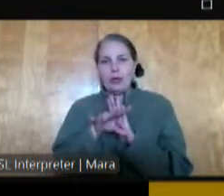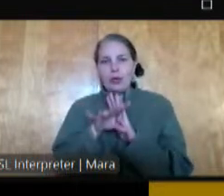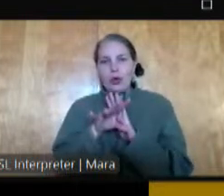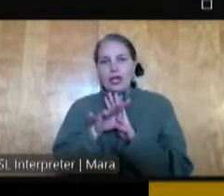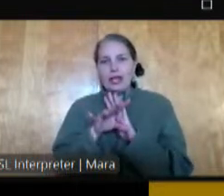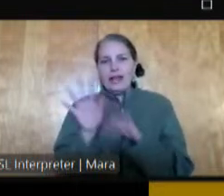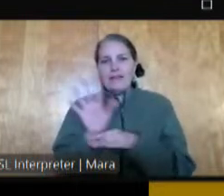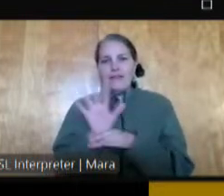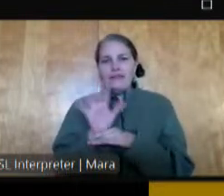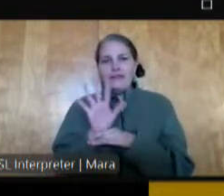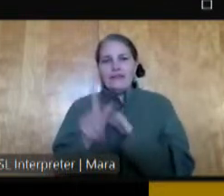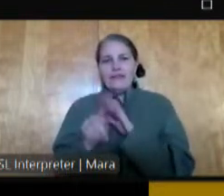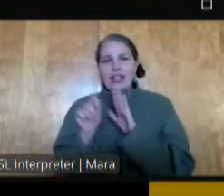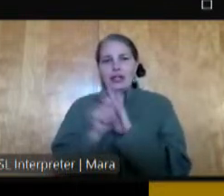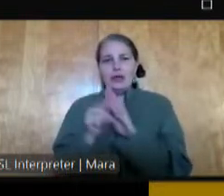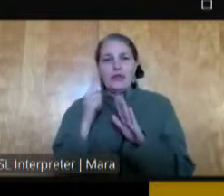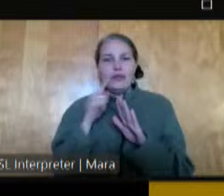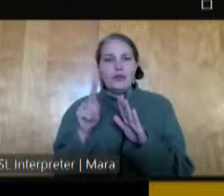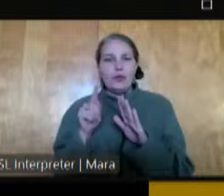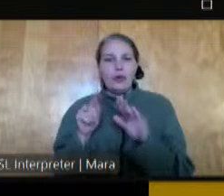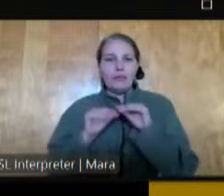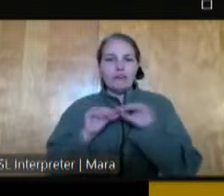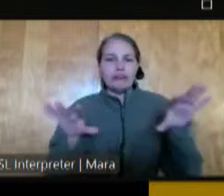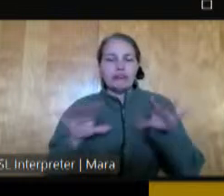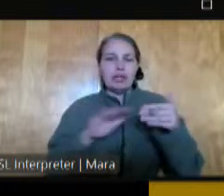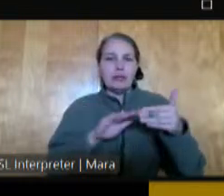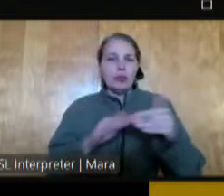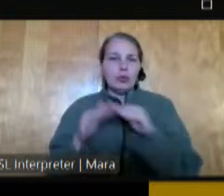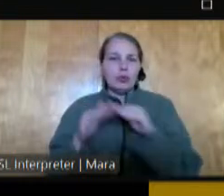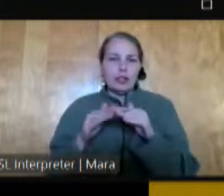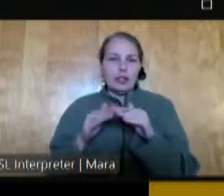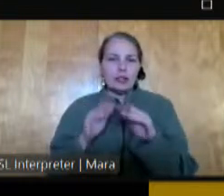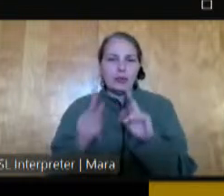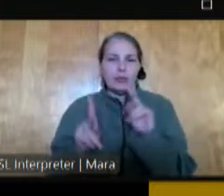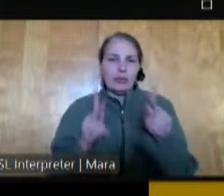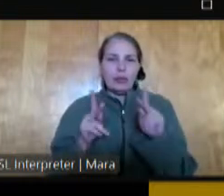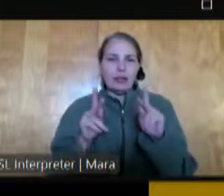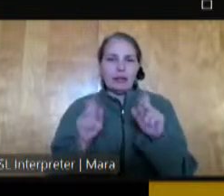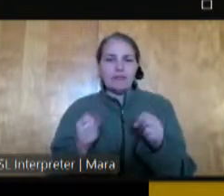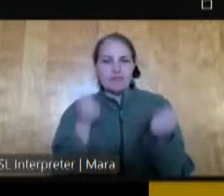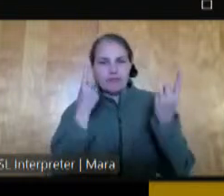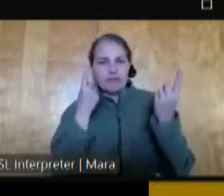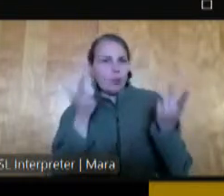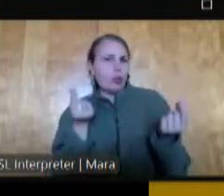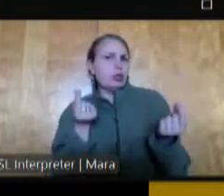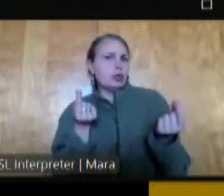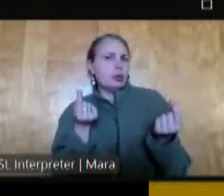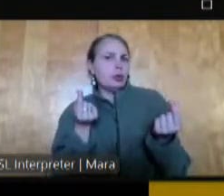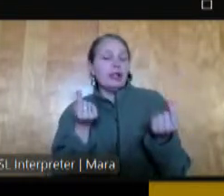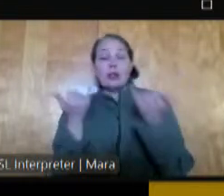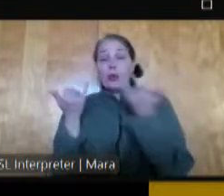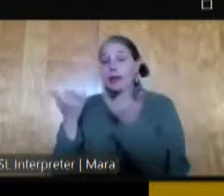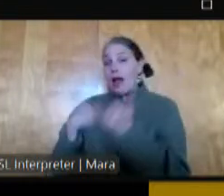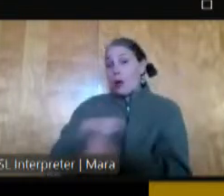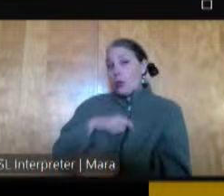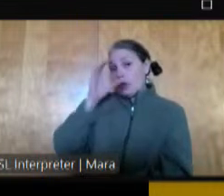the community so they can see it, what they need to do. But we're looking for volunteers, and we have a number of